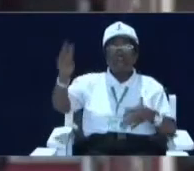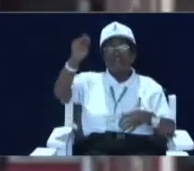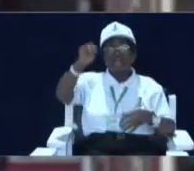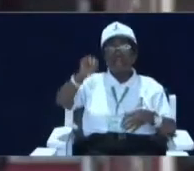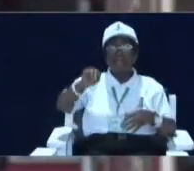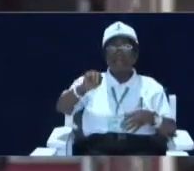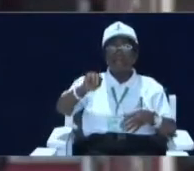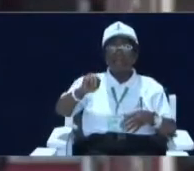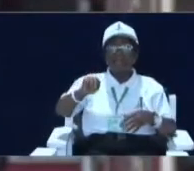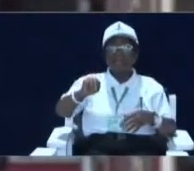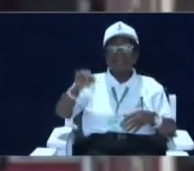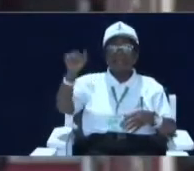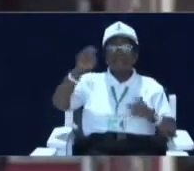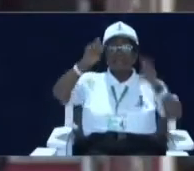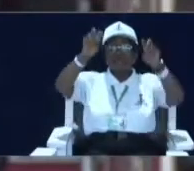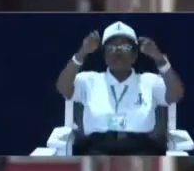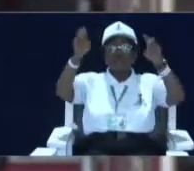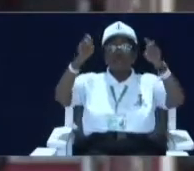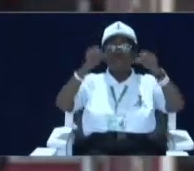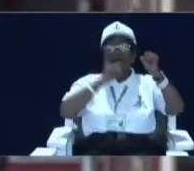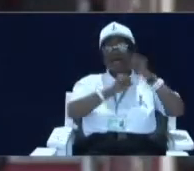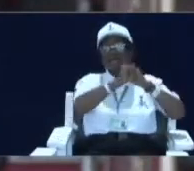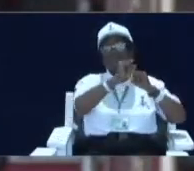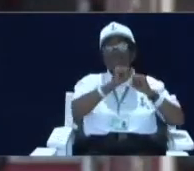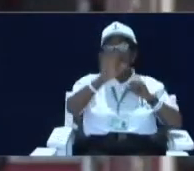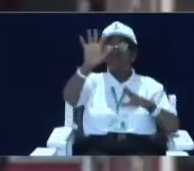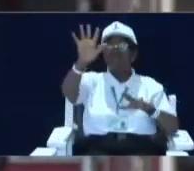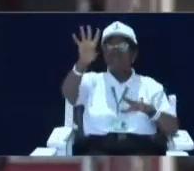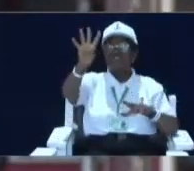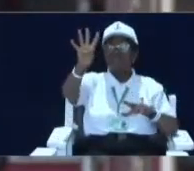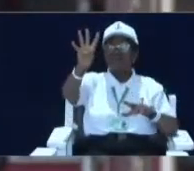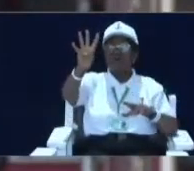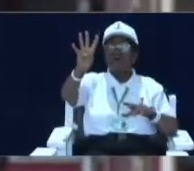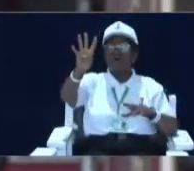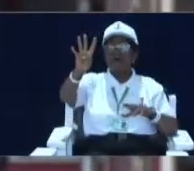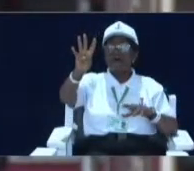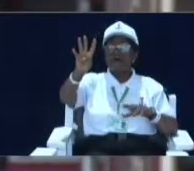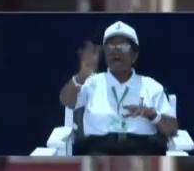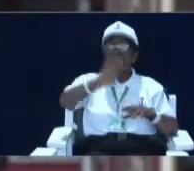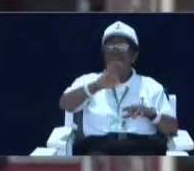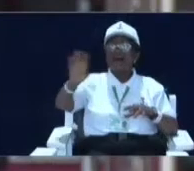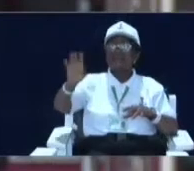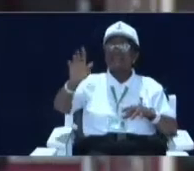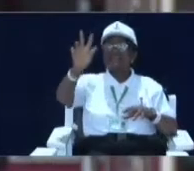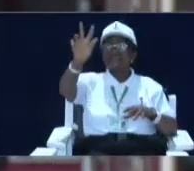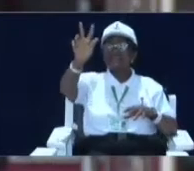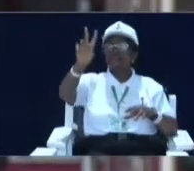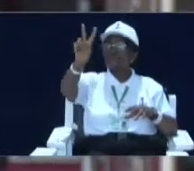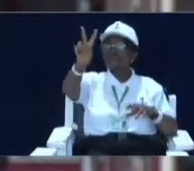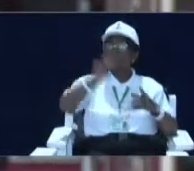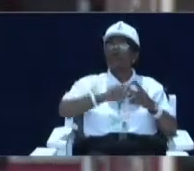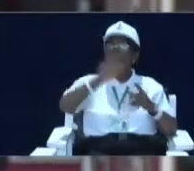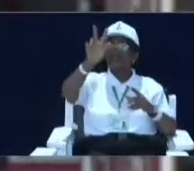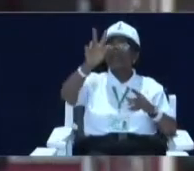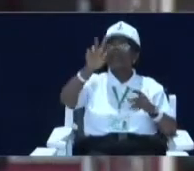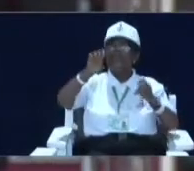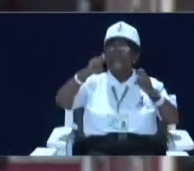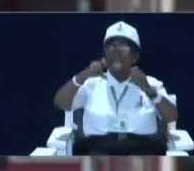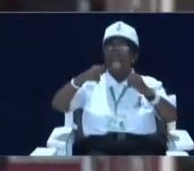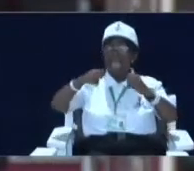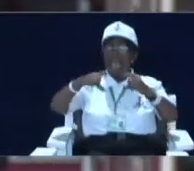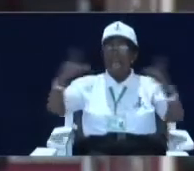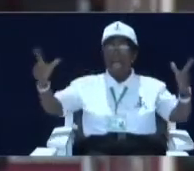And they have quoted Isaiah 54 from verse 2 to 3. Isaiah 54, 2 to 3.